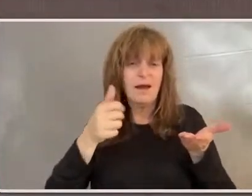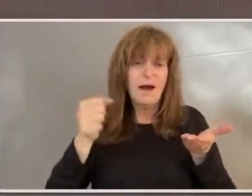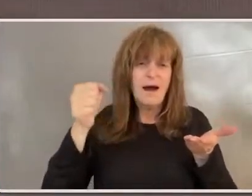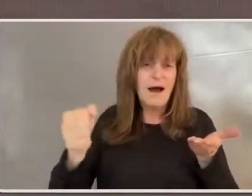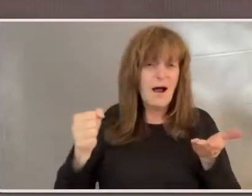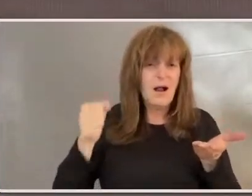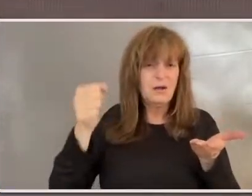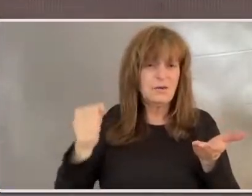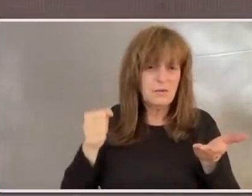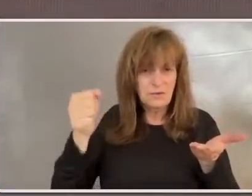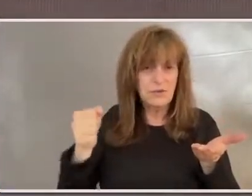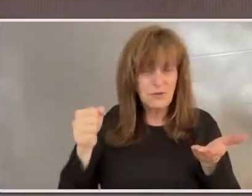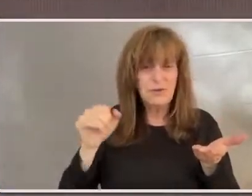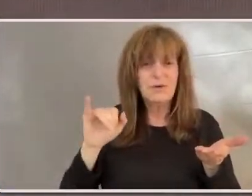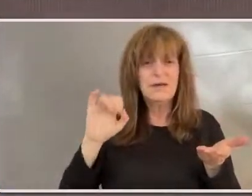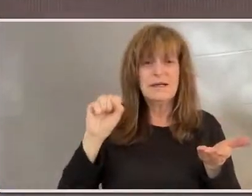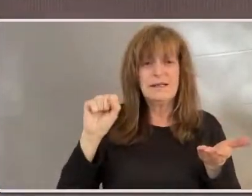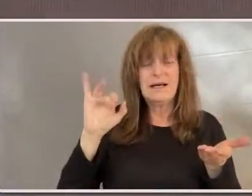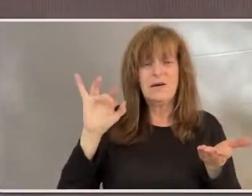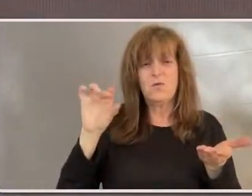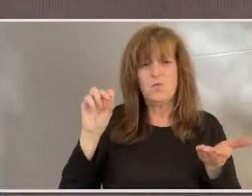blessing.